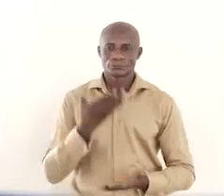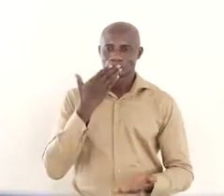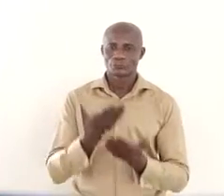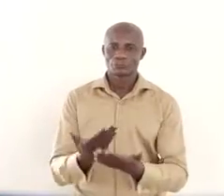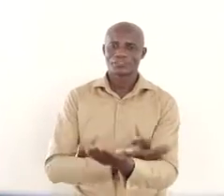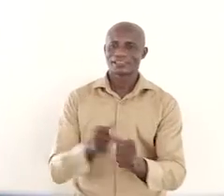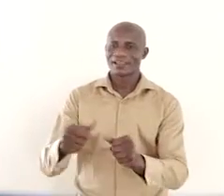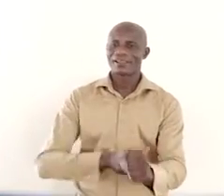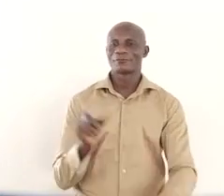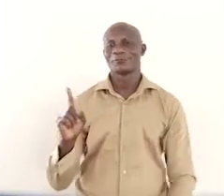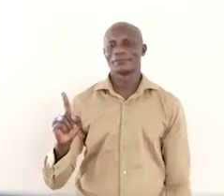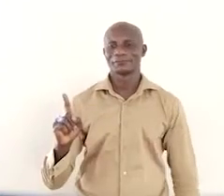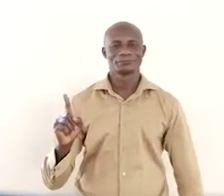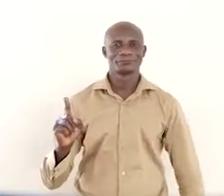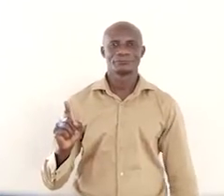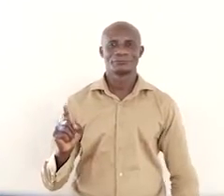Good morning, everyone.